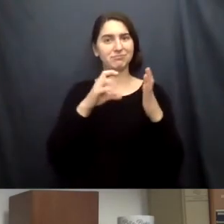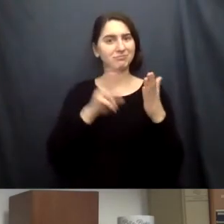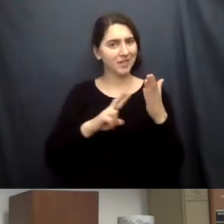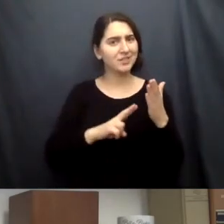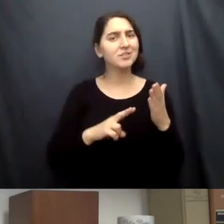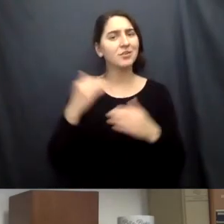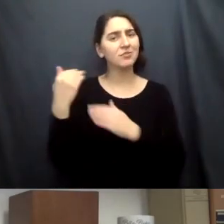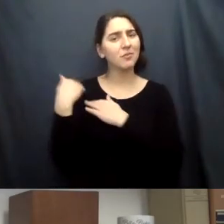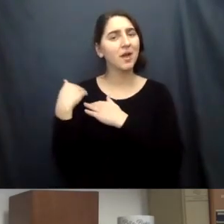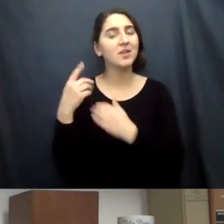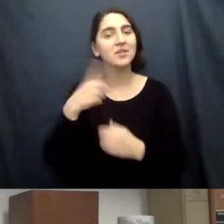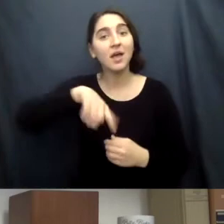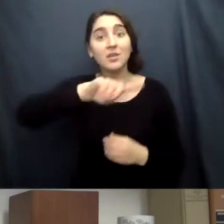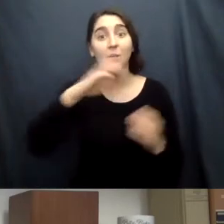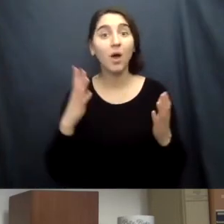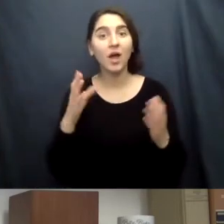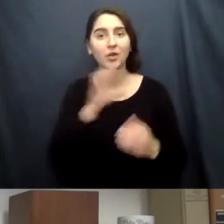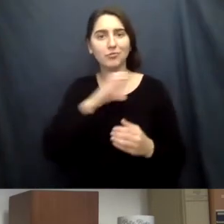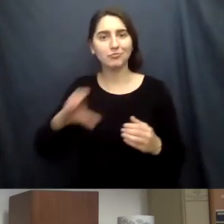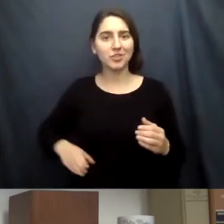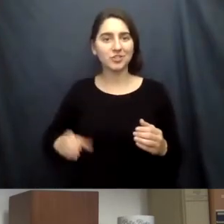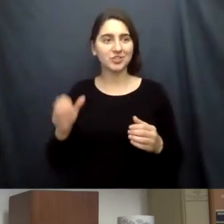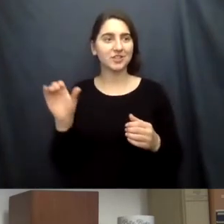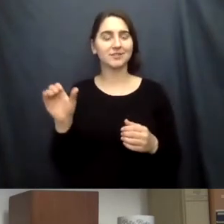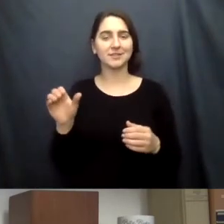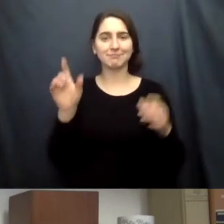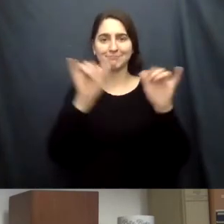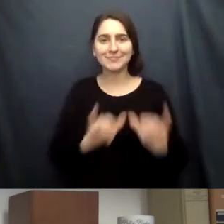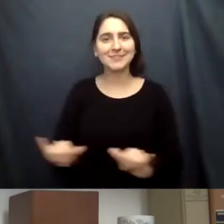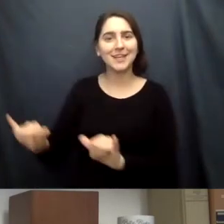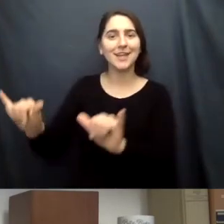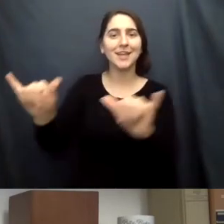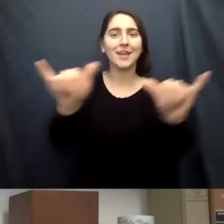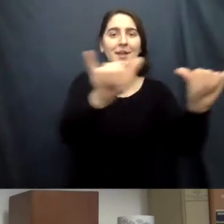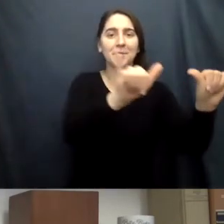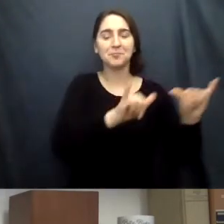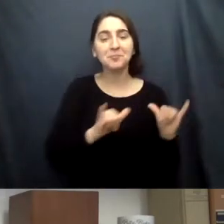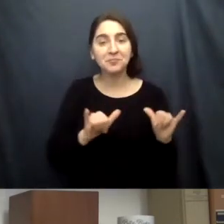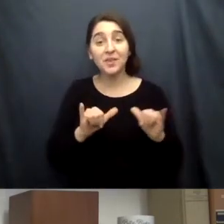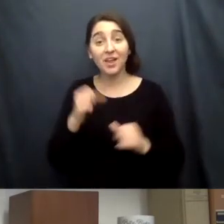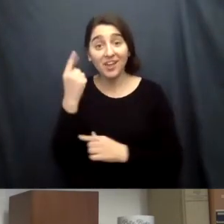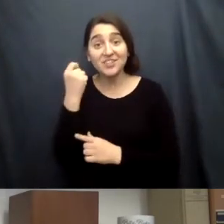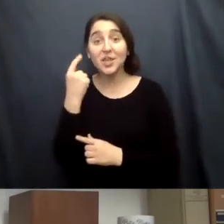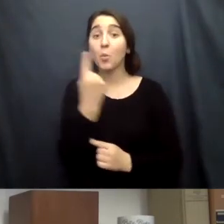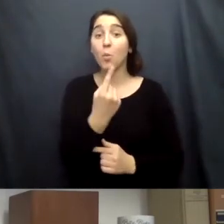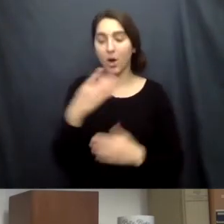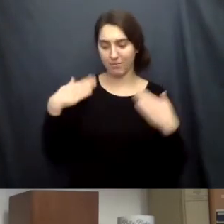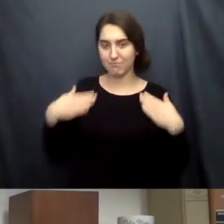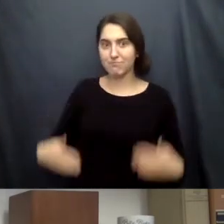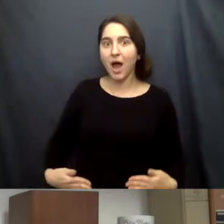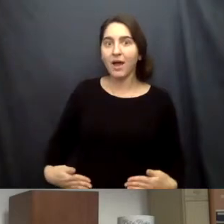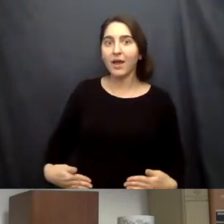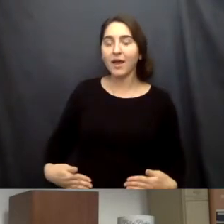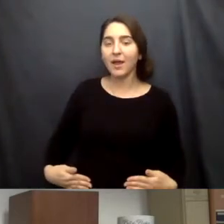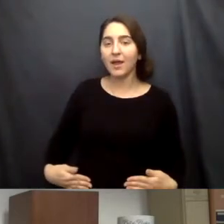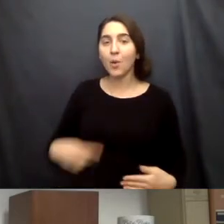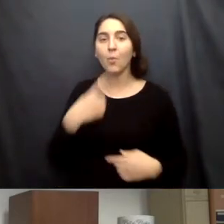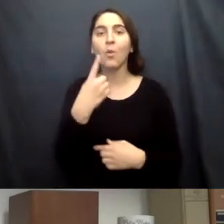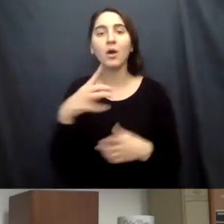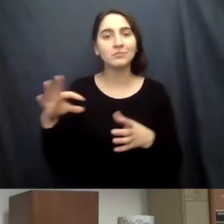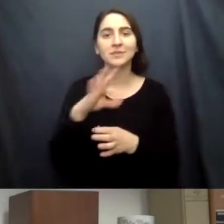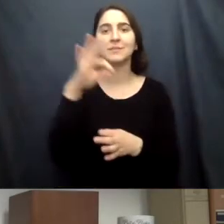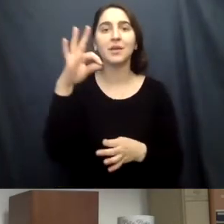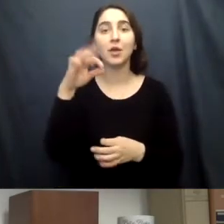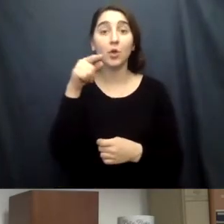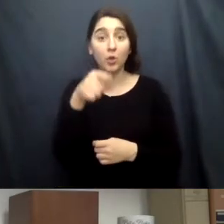patience. This passage first reminds us of what we as Christians have in common. There is